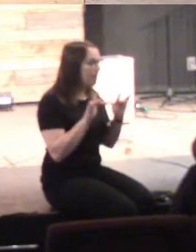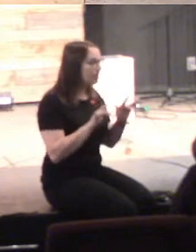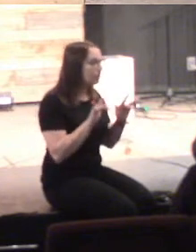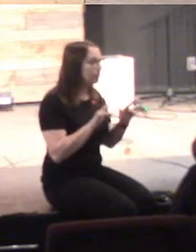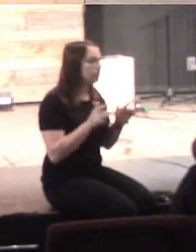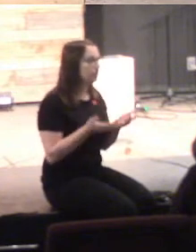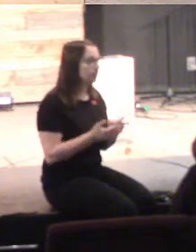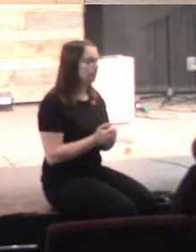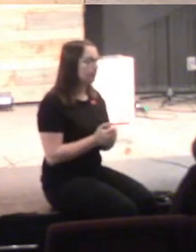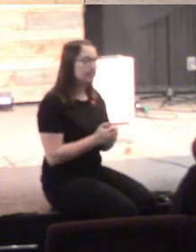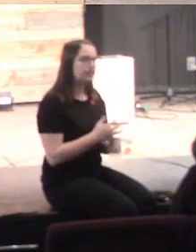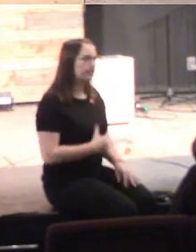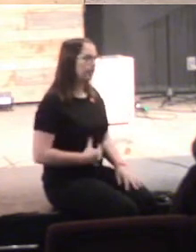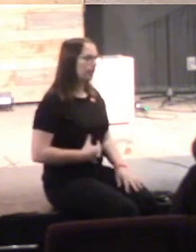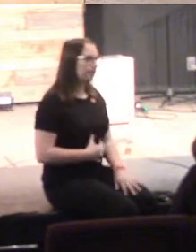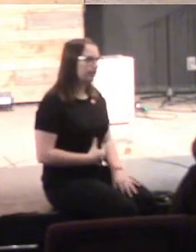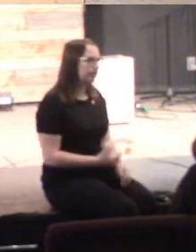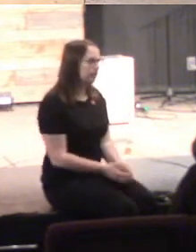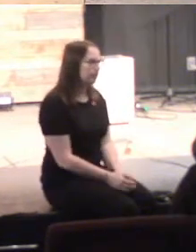disgusting.